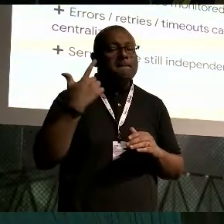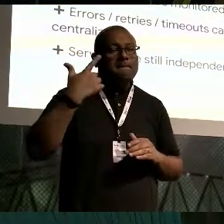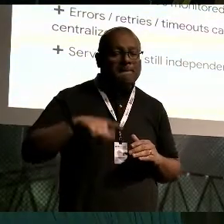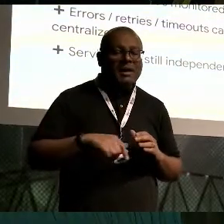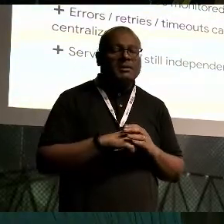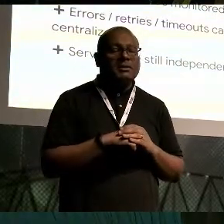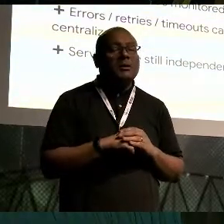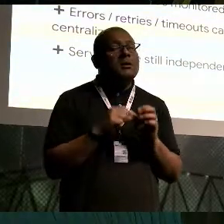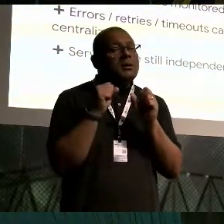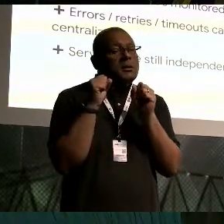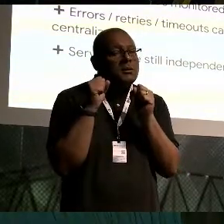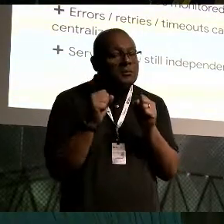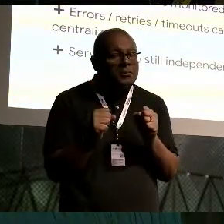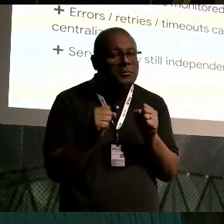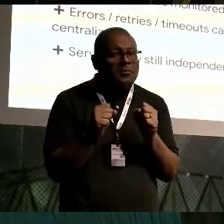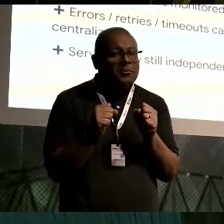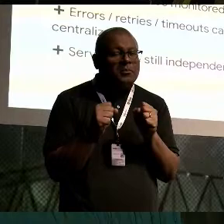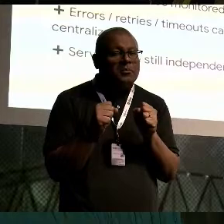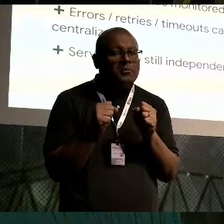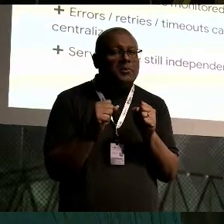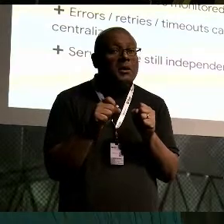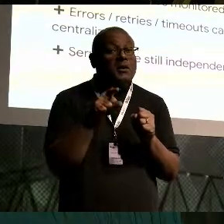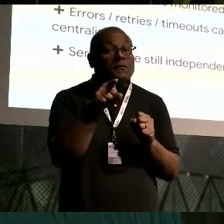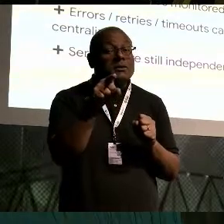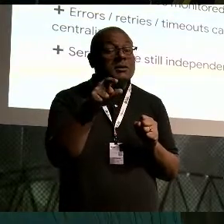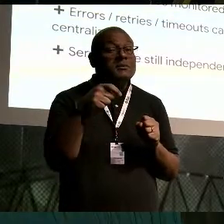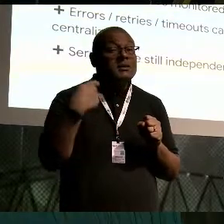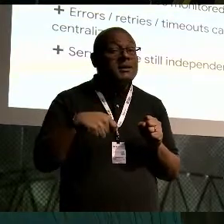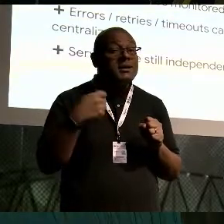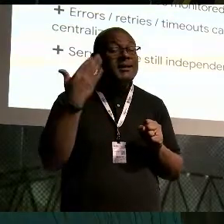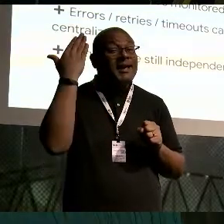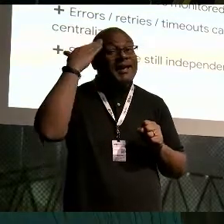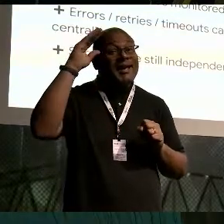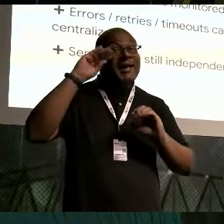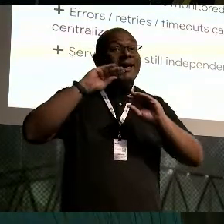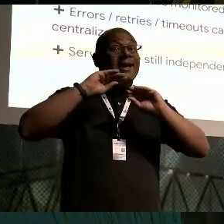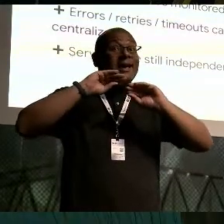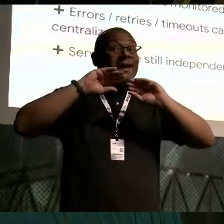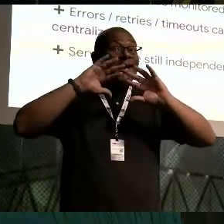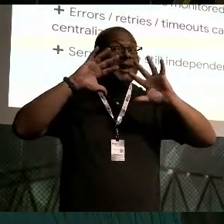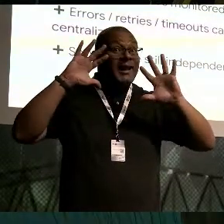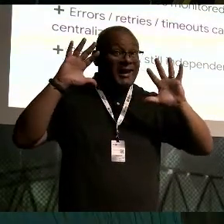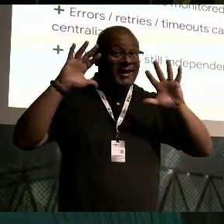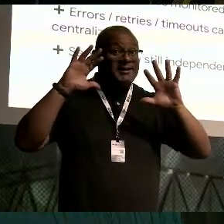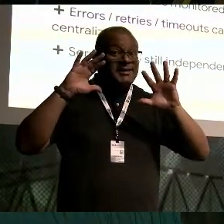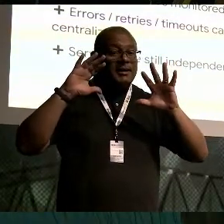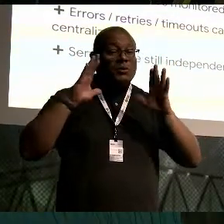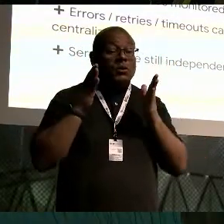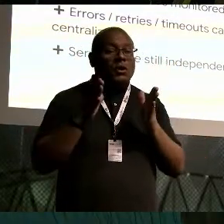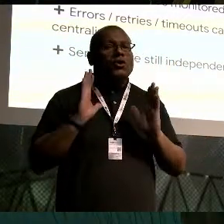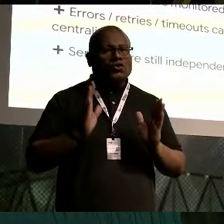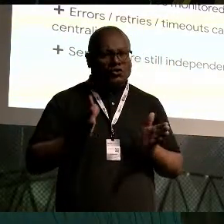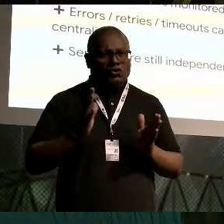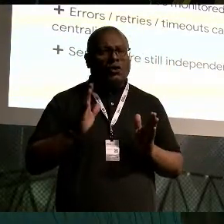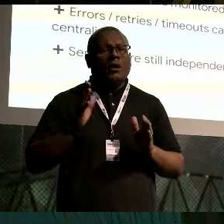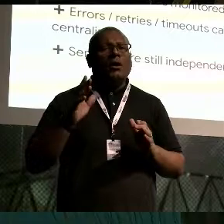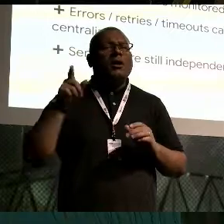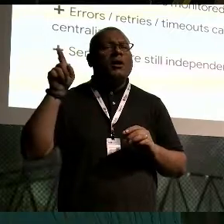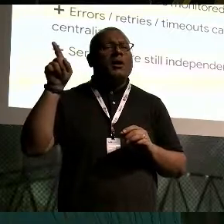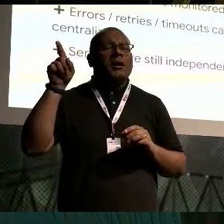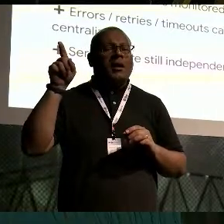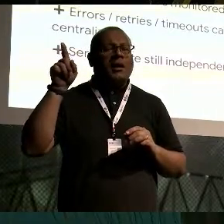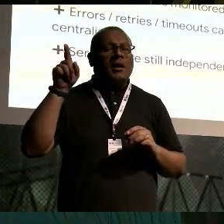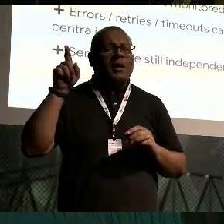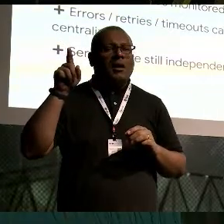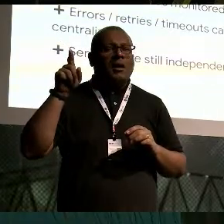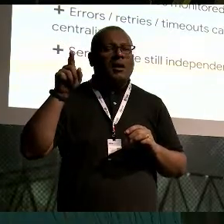It can be a single point of failure, so you need to make sure that your orchestrator is resilient and redundant. And you are losing a little bit